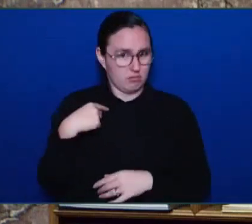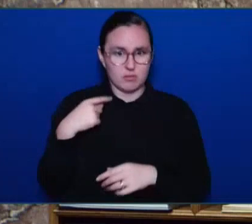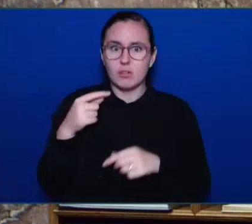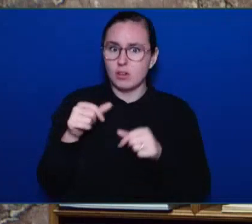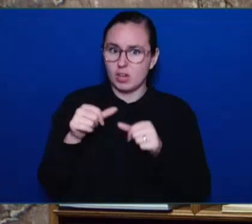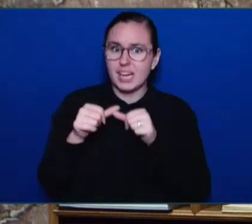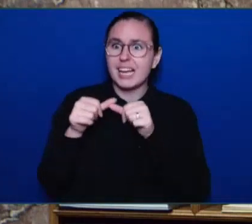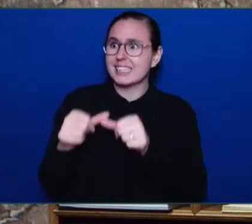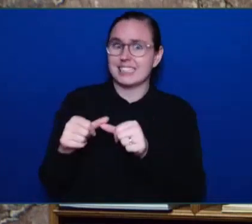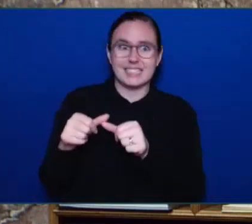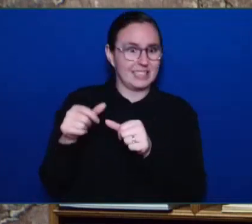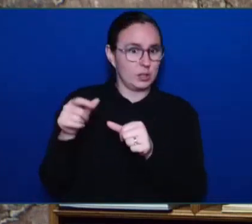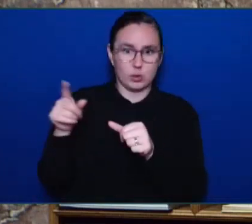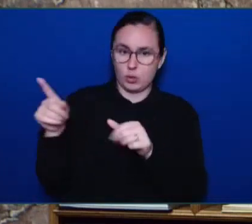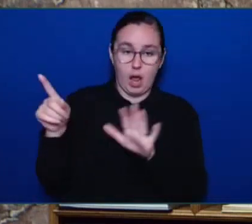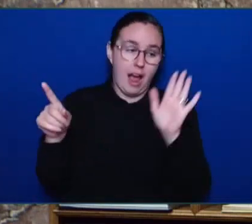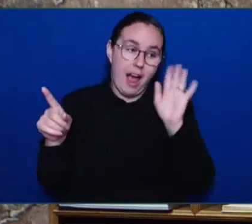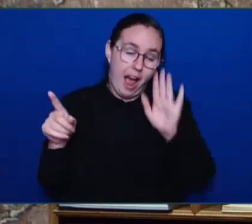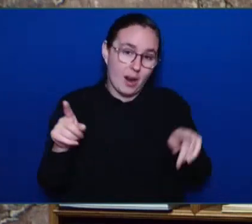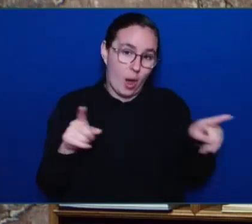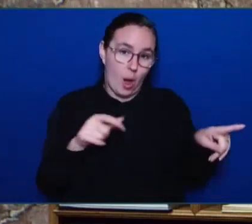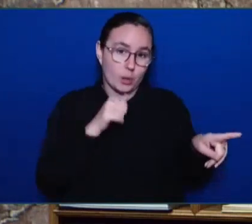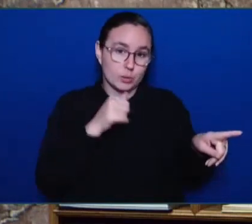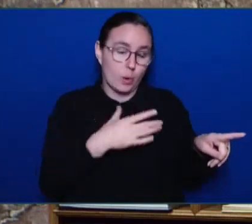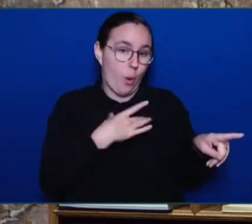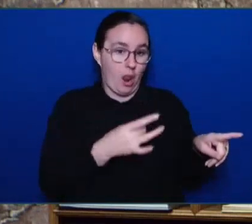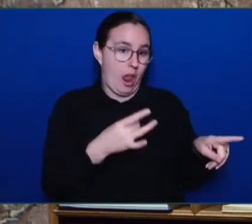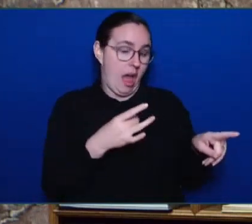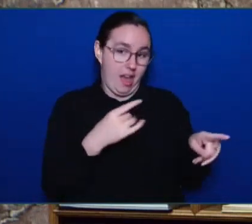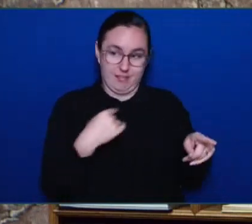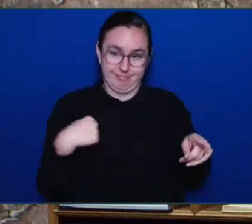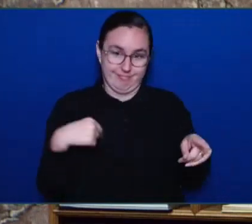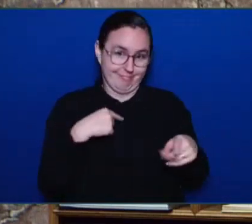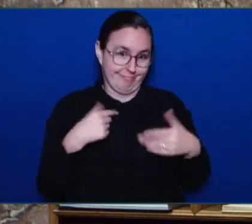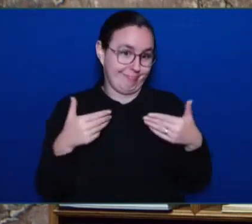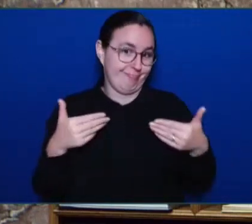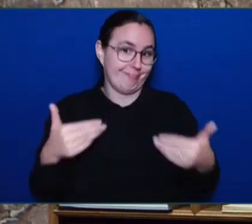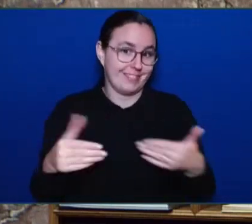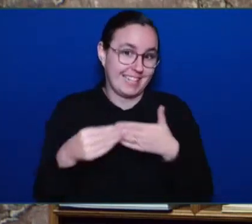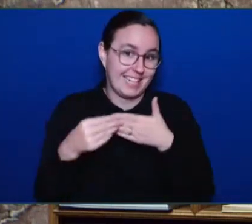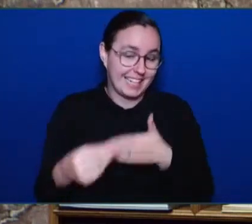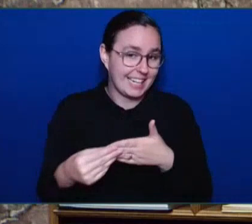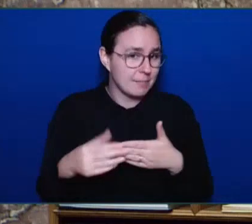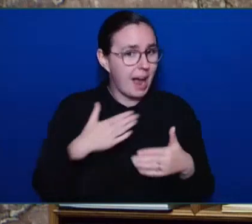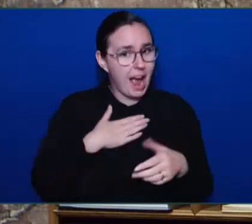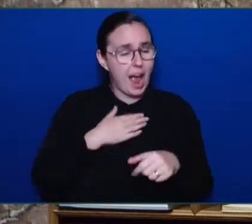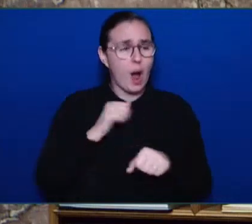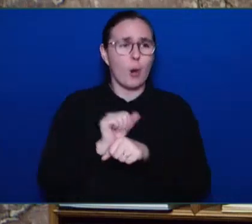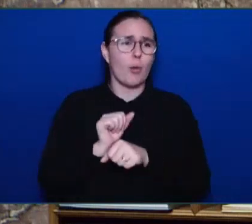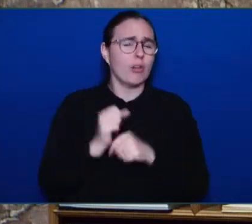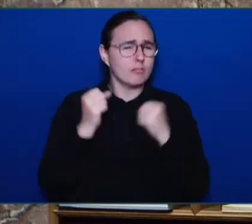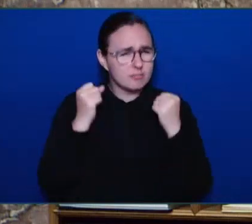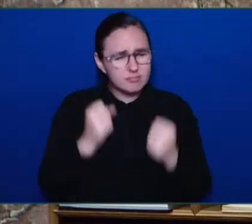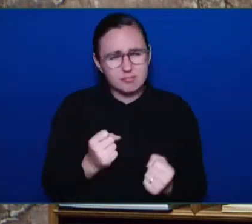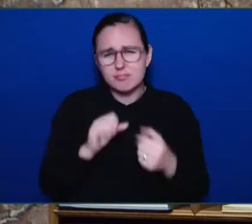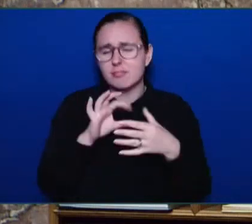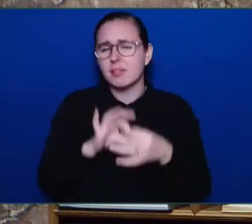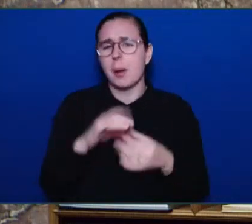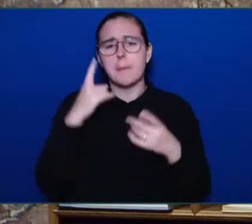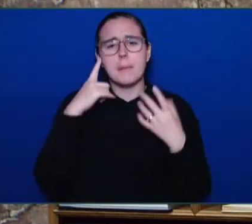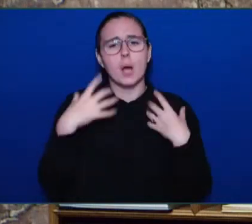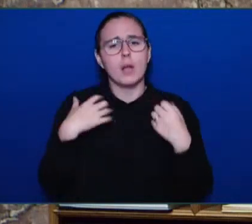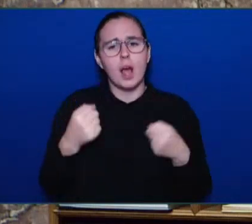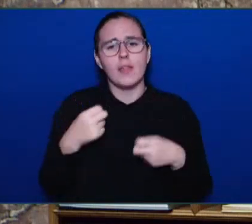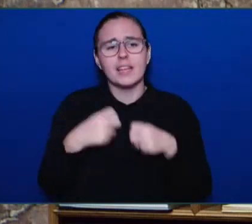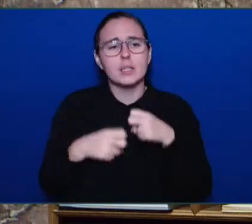mental health issues in terms of the peer-assisted care teams that communities have been asking for, to expand the CAR program that communities